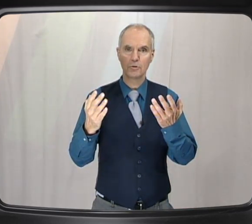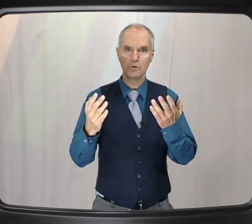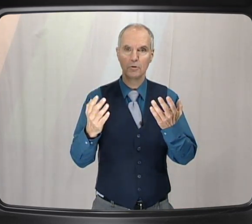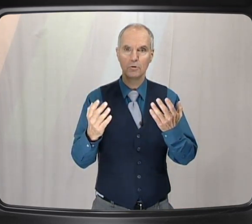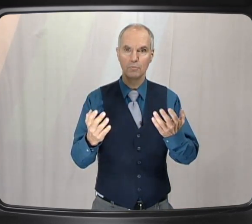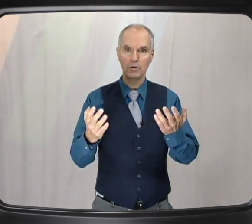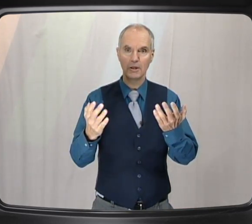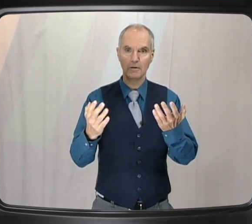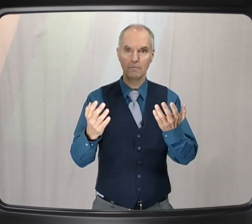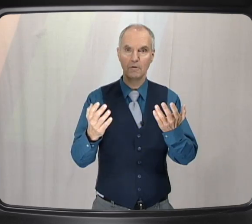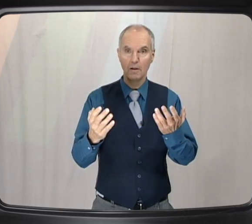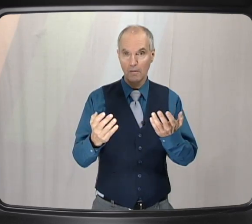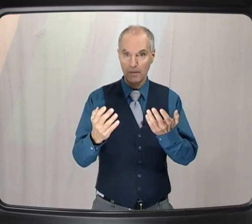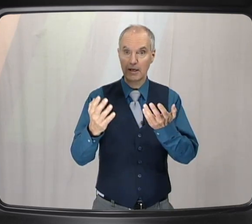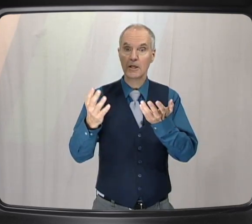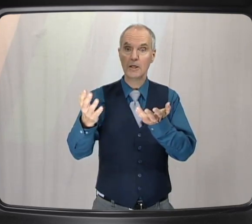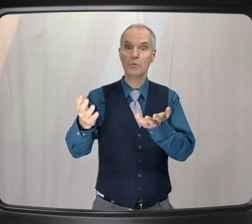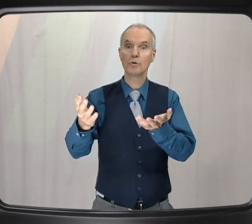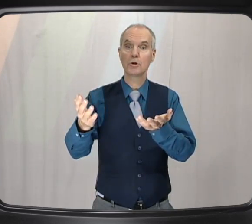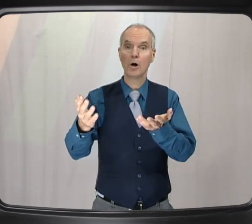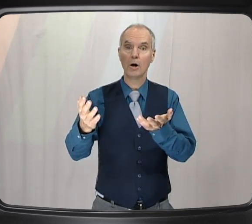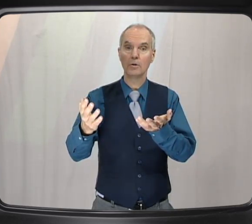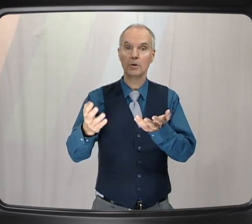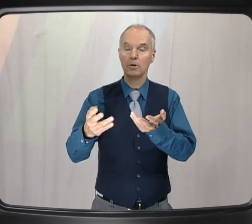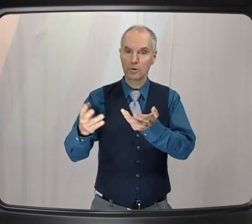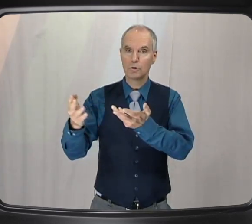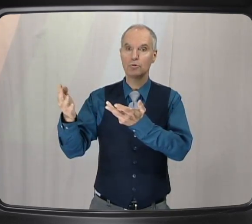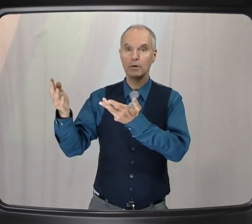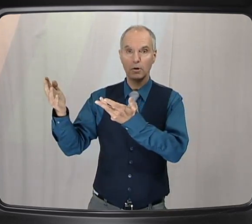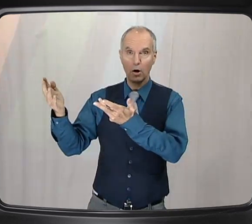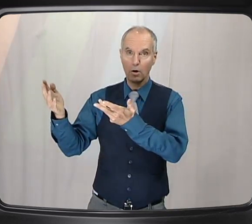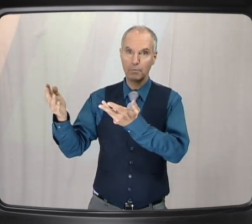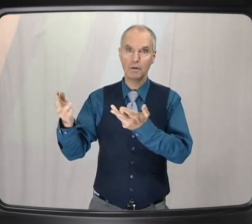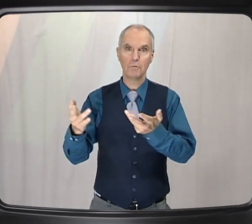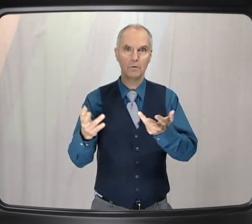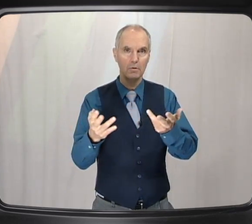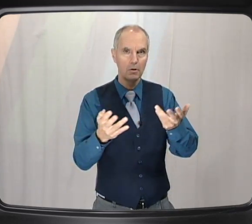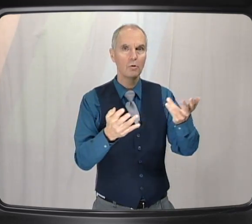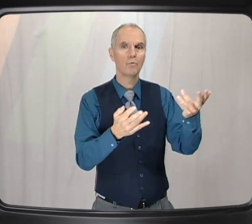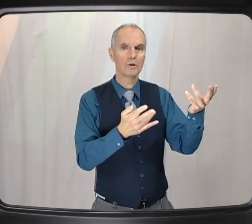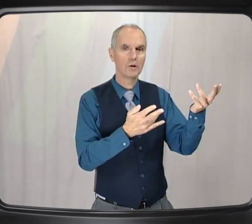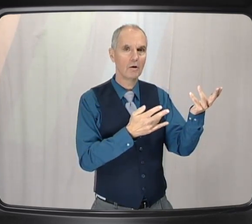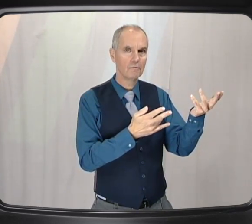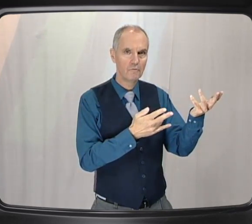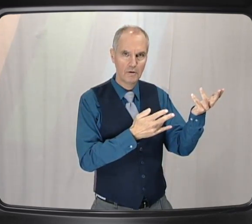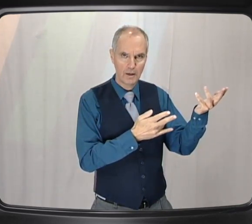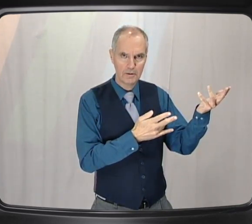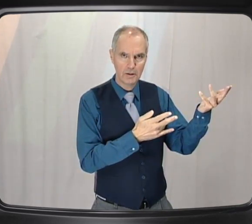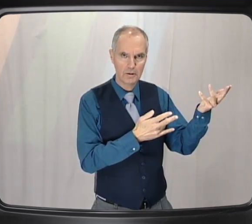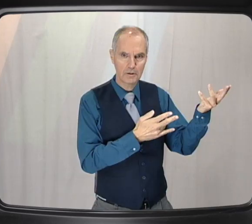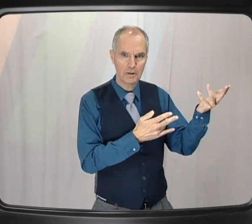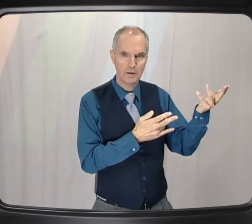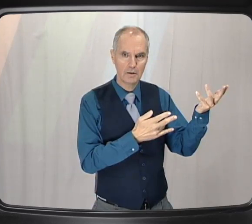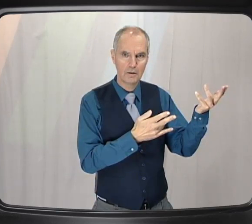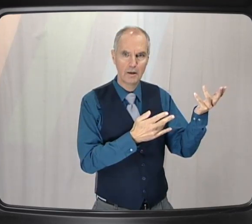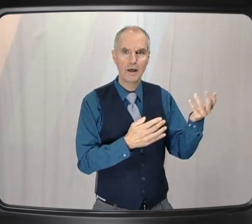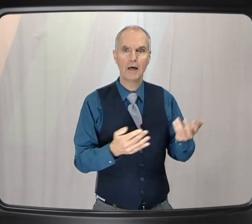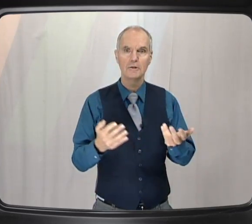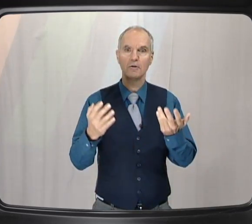a person who believed that he was called to treat all people with love and